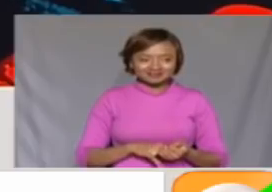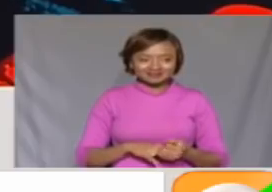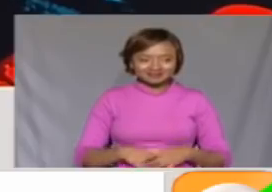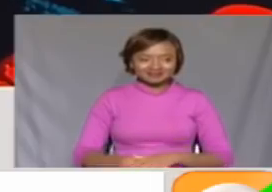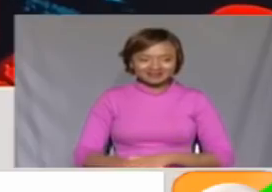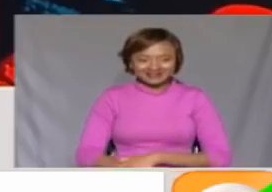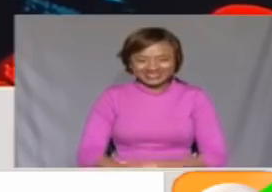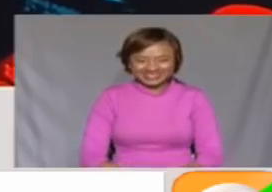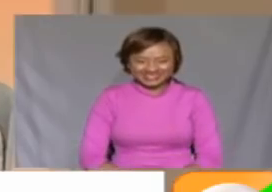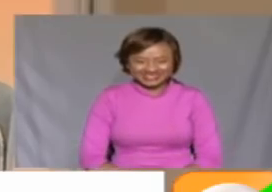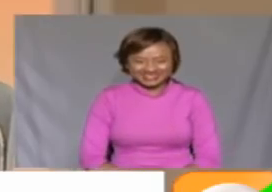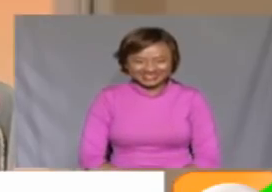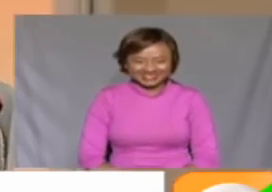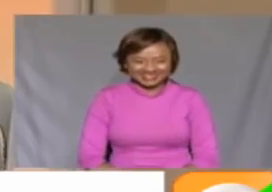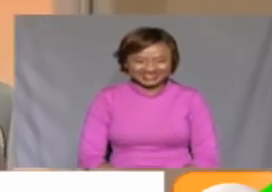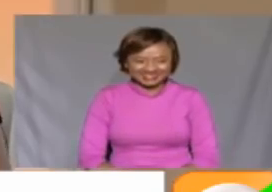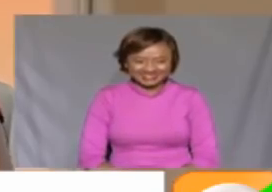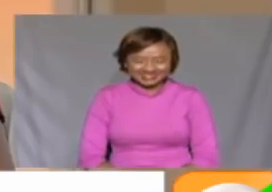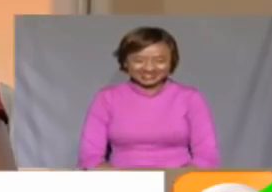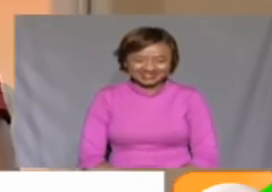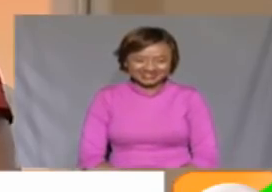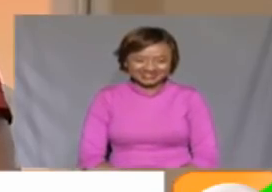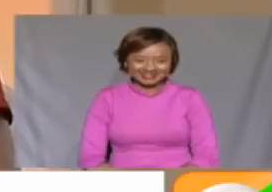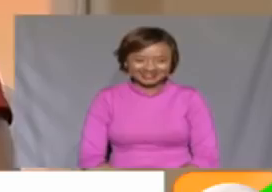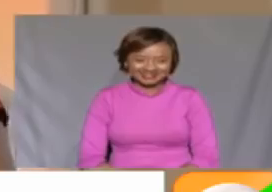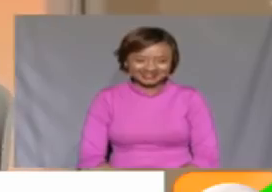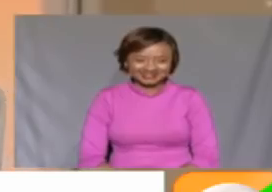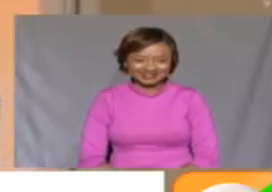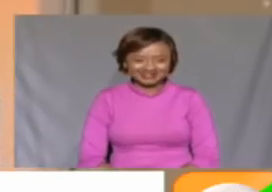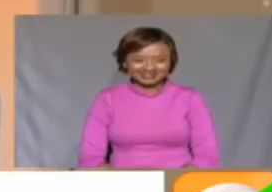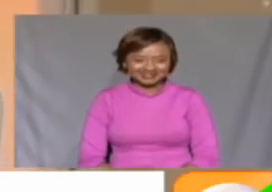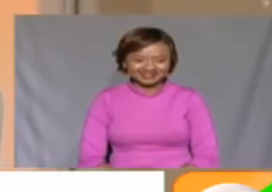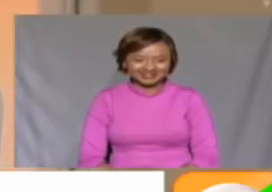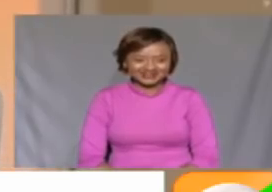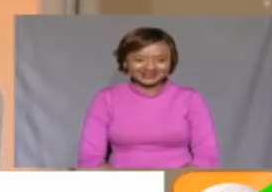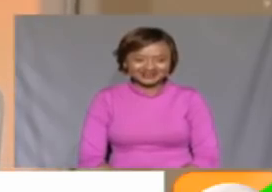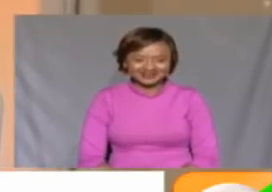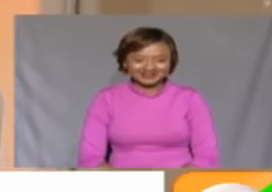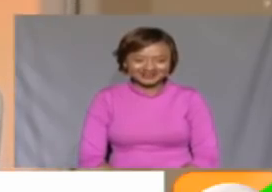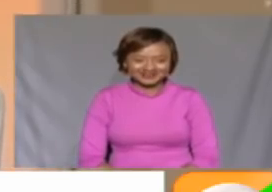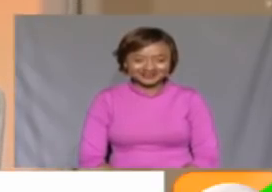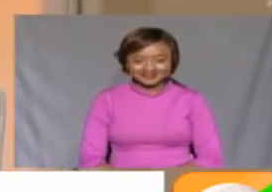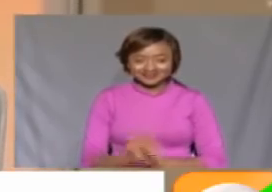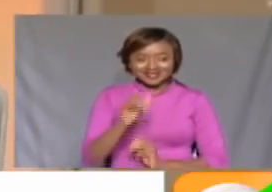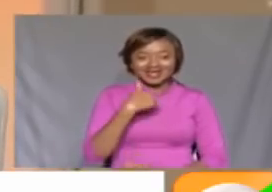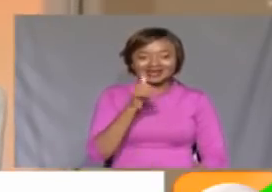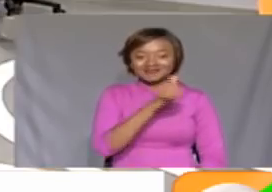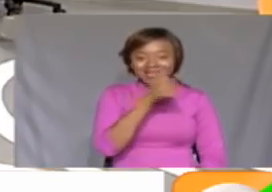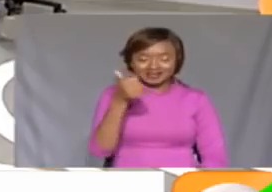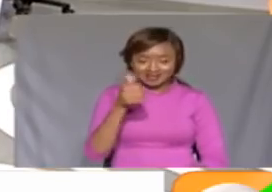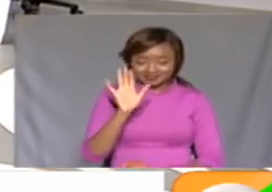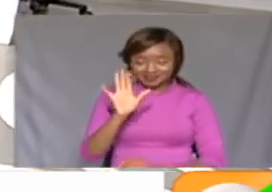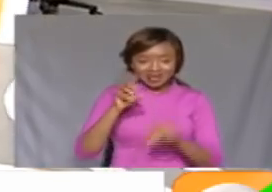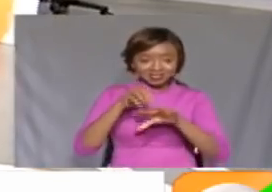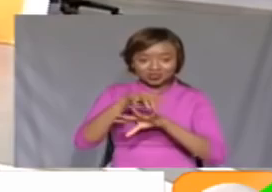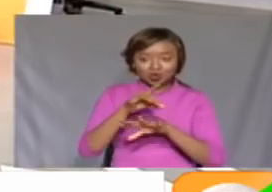if Zimbabwe did it, we can also do it. We can also did it, yeah. But clearly, so the governor is saying in broad daylight that, well, there are